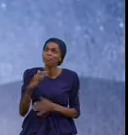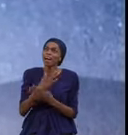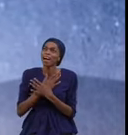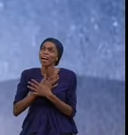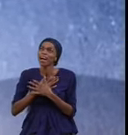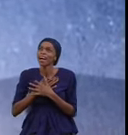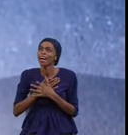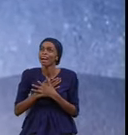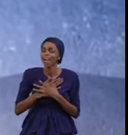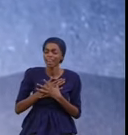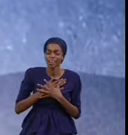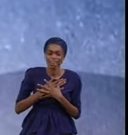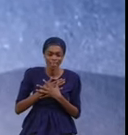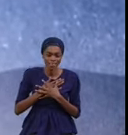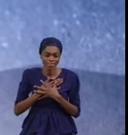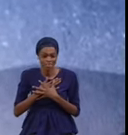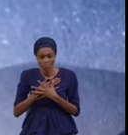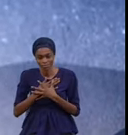forever mine,